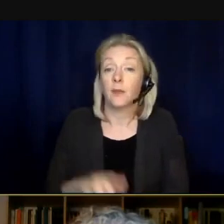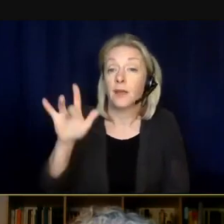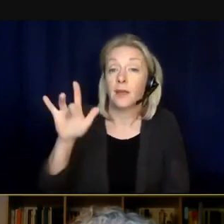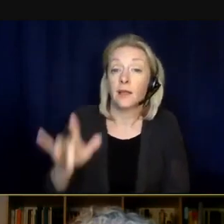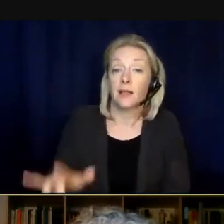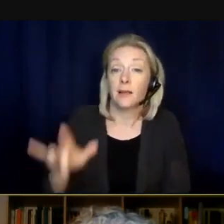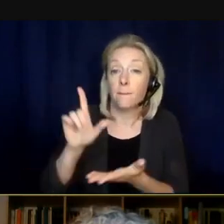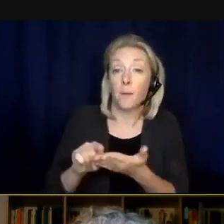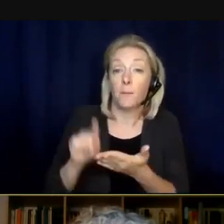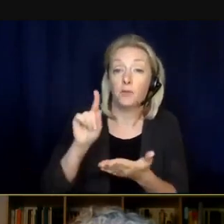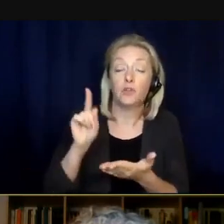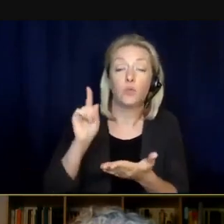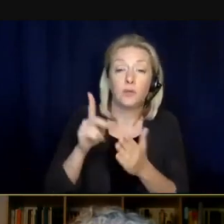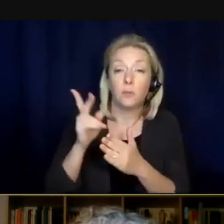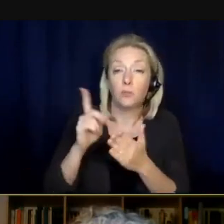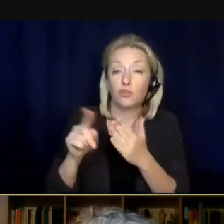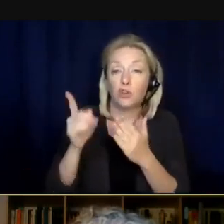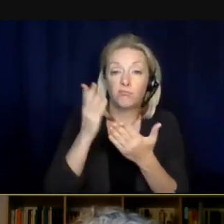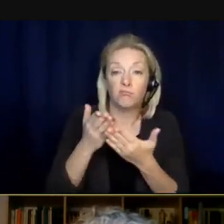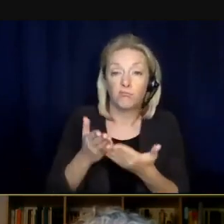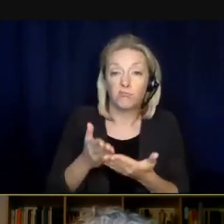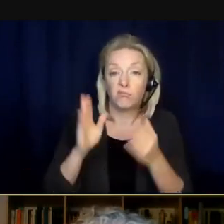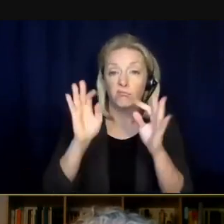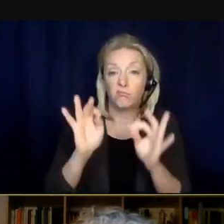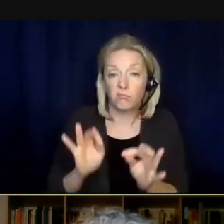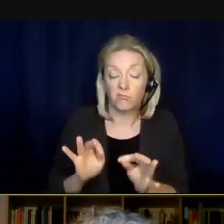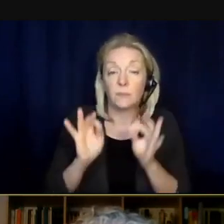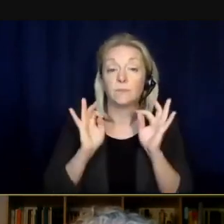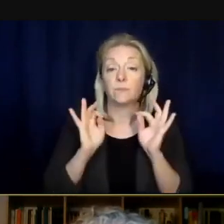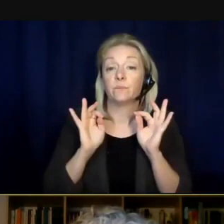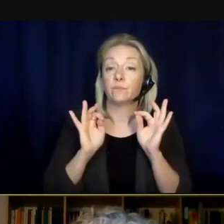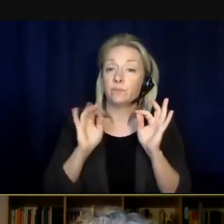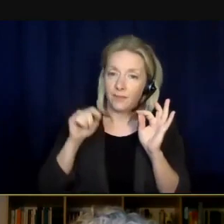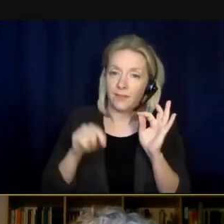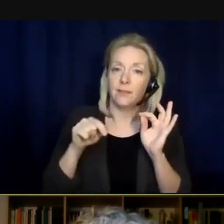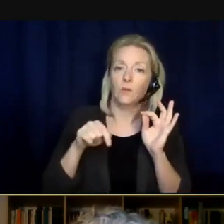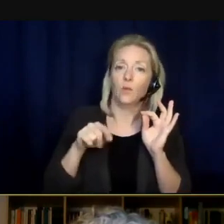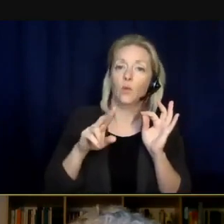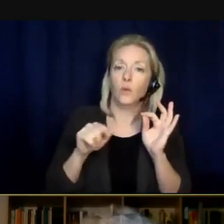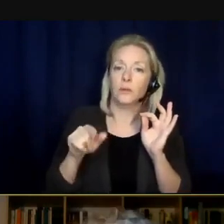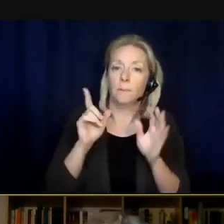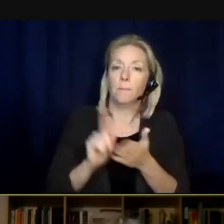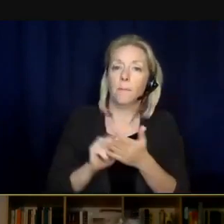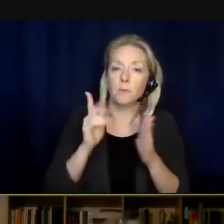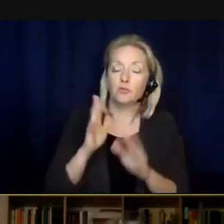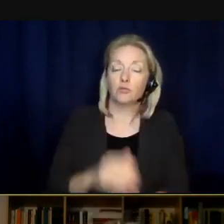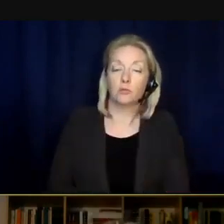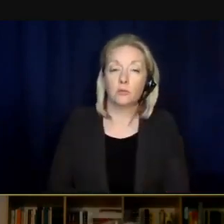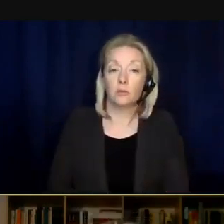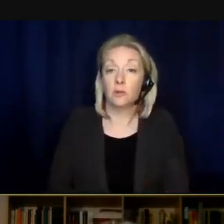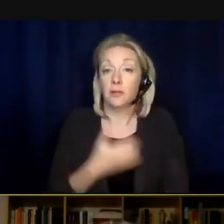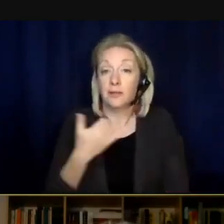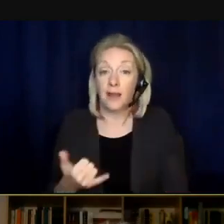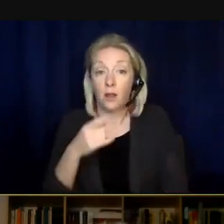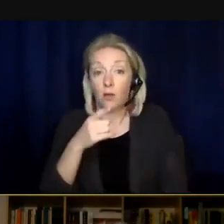it verifies everything and it says this quiz is published. So now this